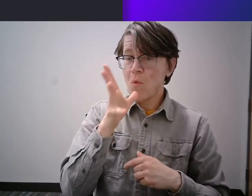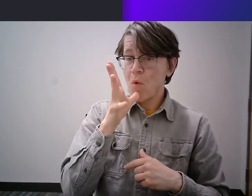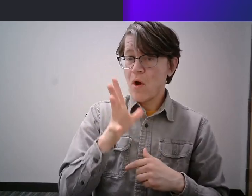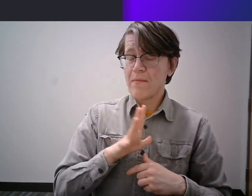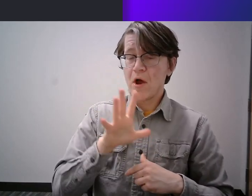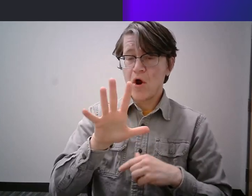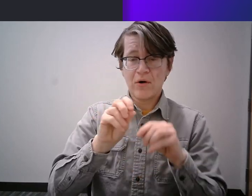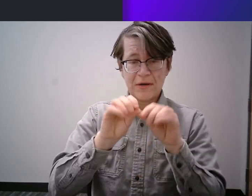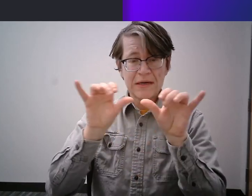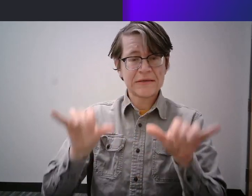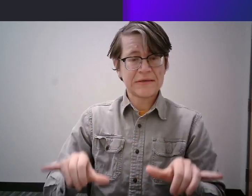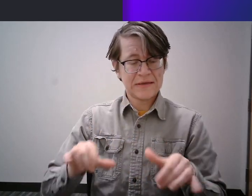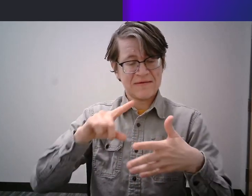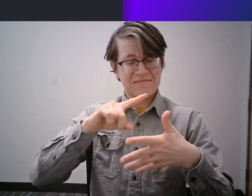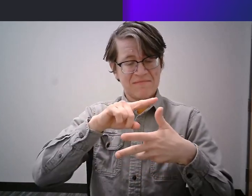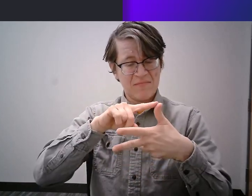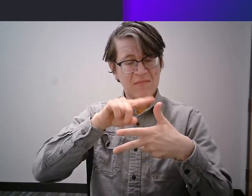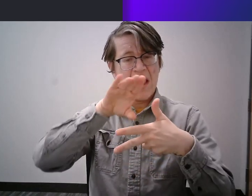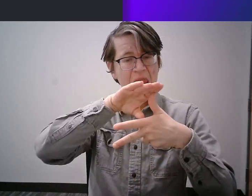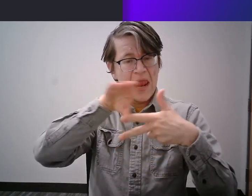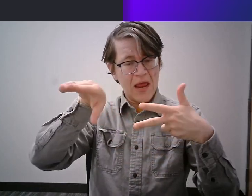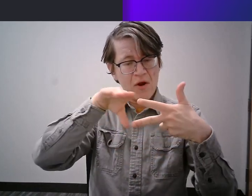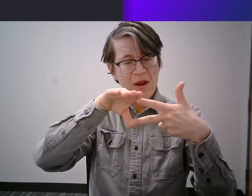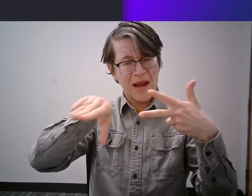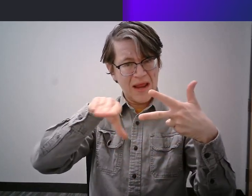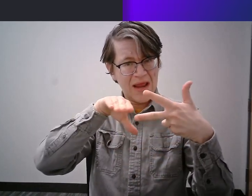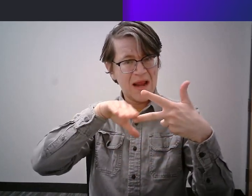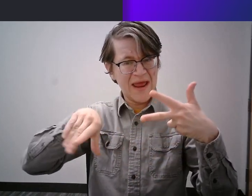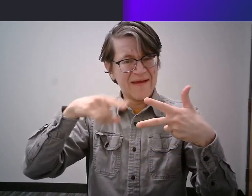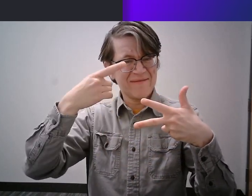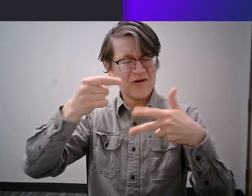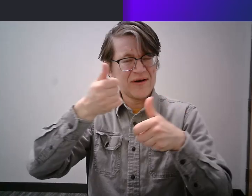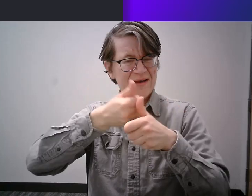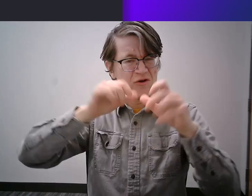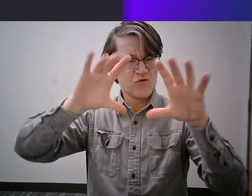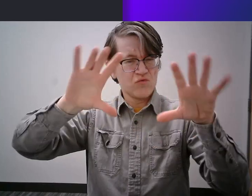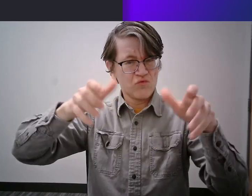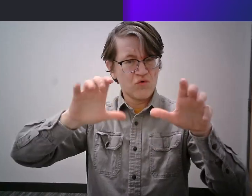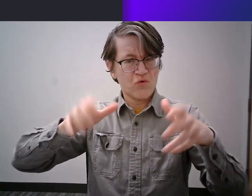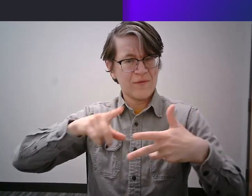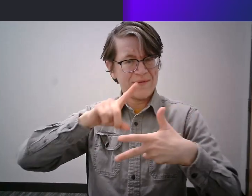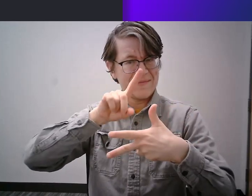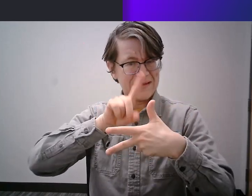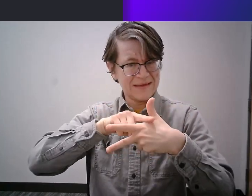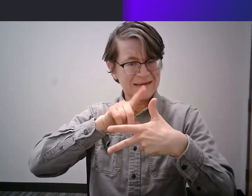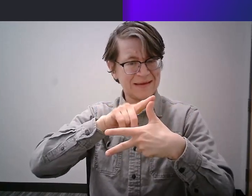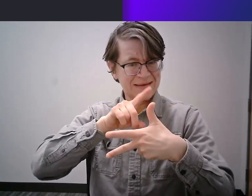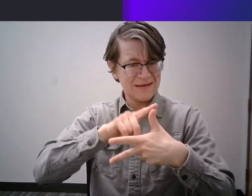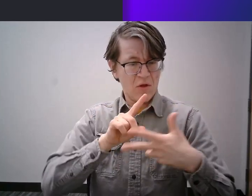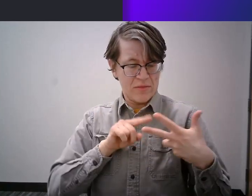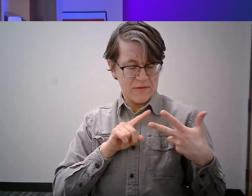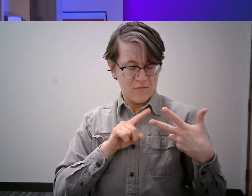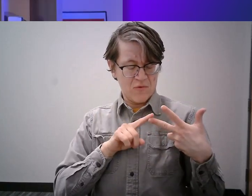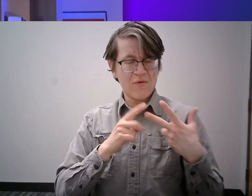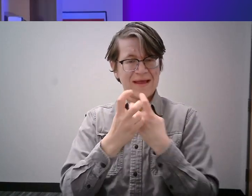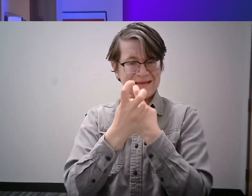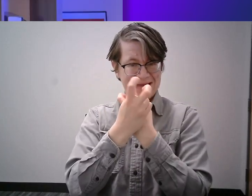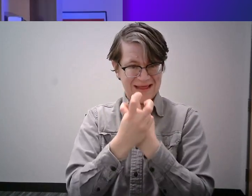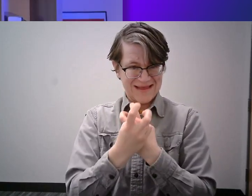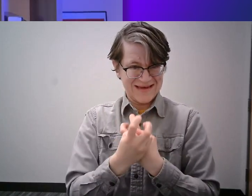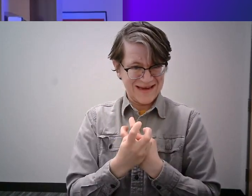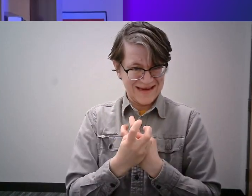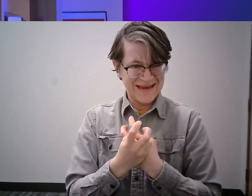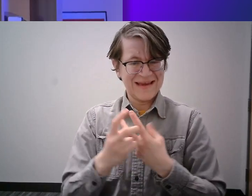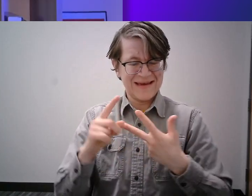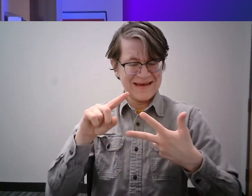the first layer being the skeleton, the second layer being the flesh, and the third layer being the skin. This might seem